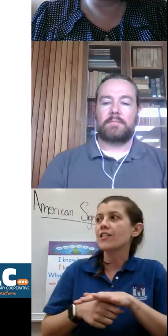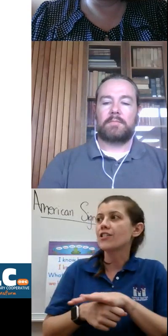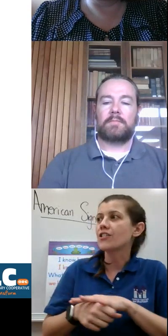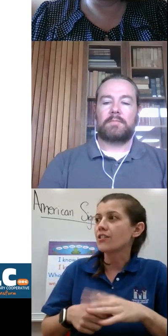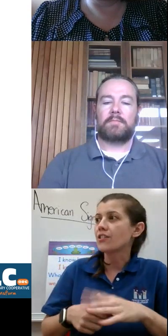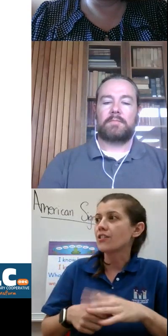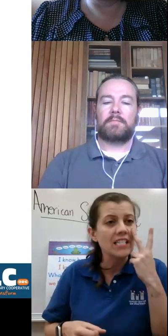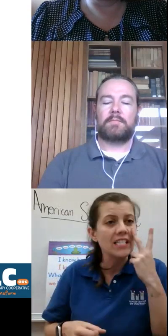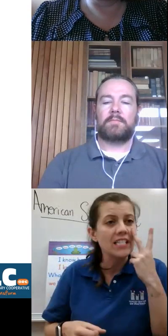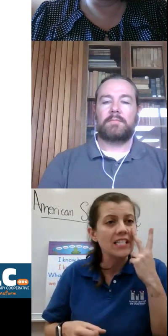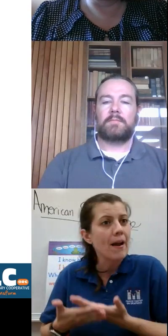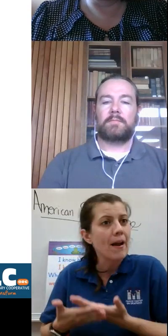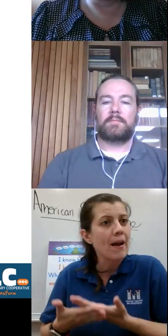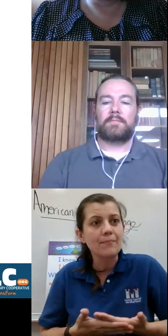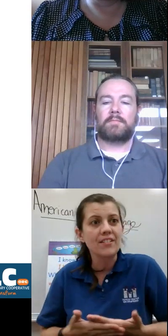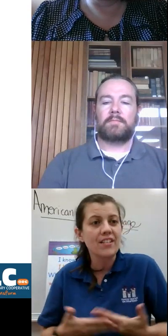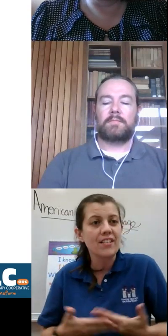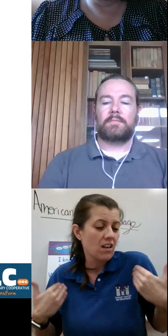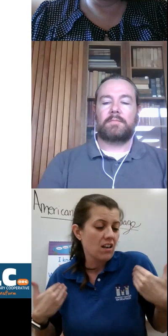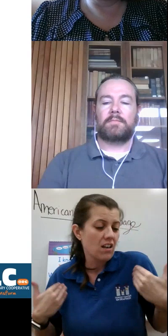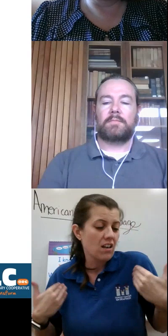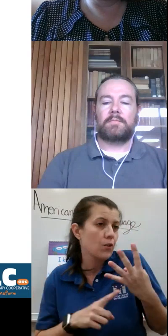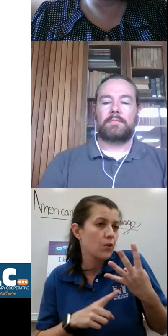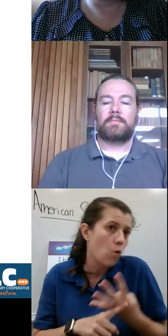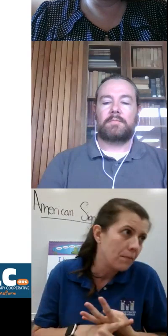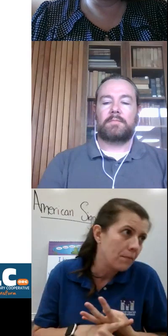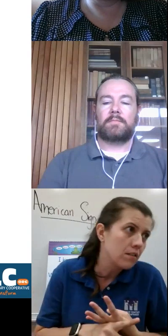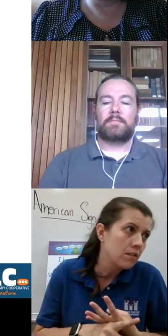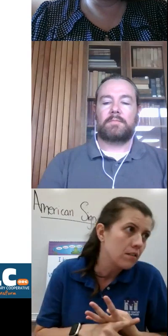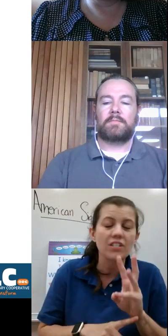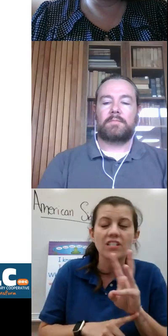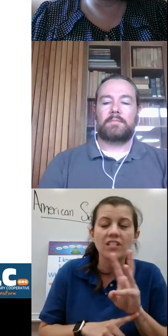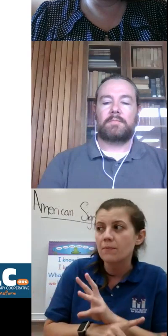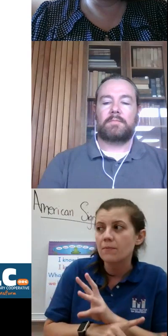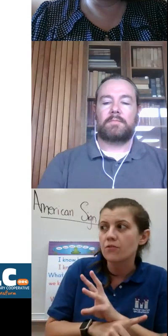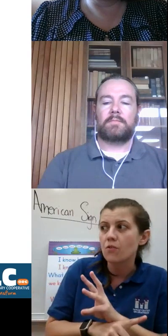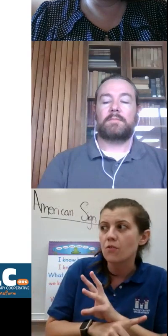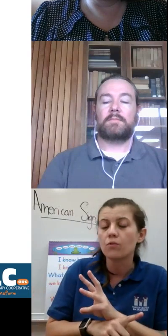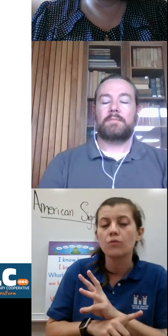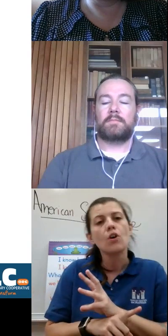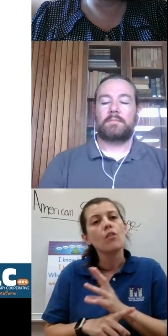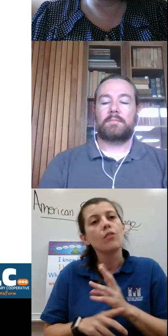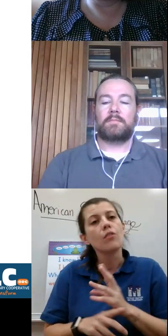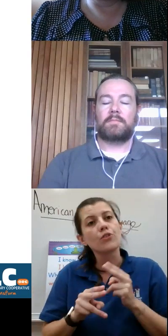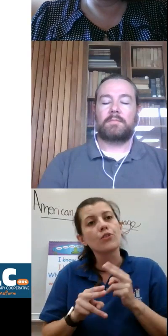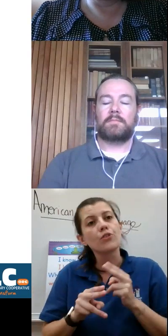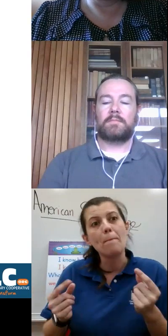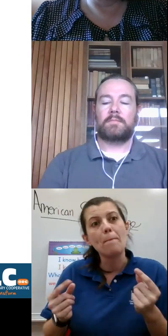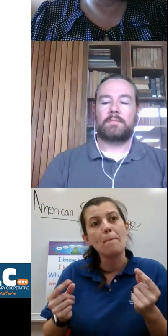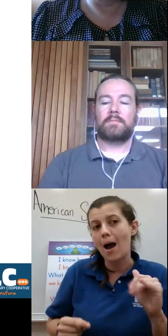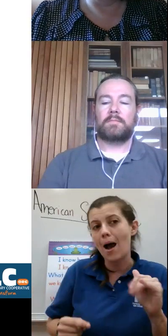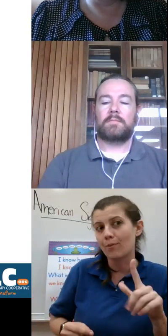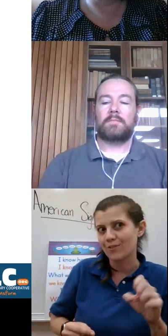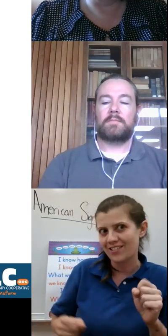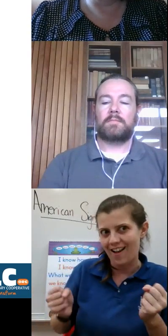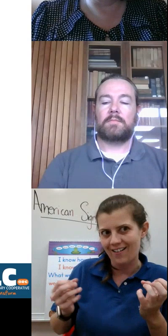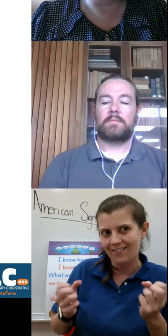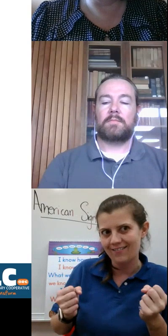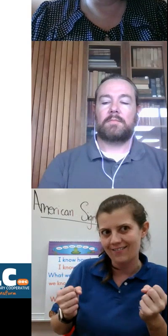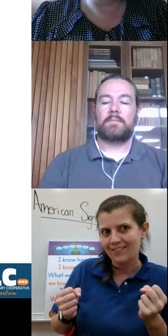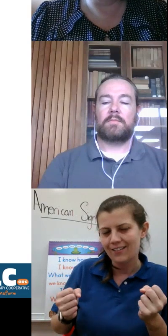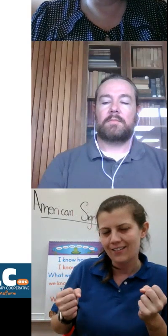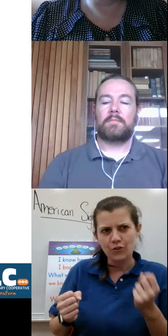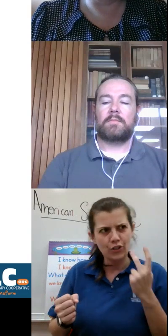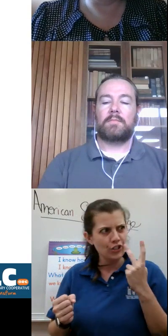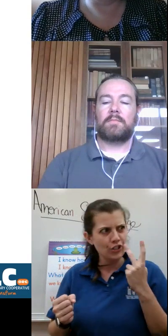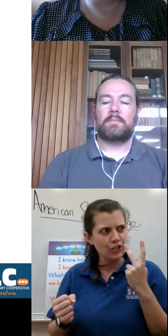other locations, I see babies as young as 4 months or 6 months old doing babble